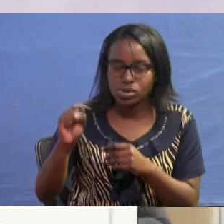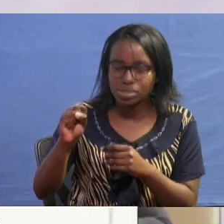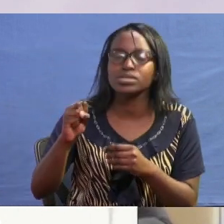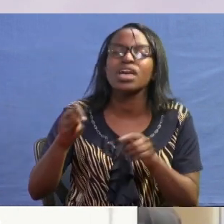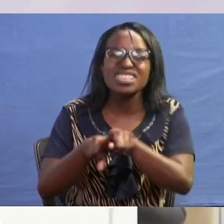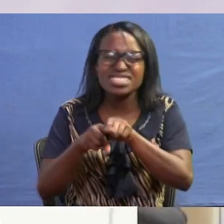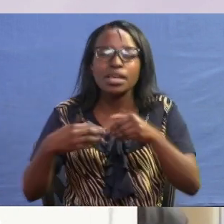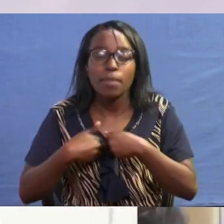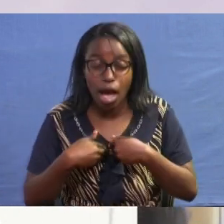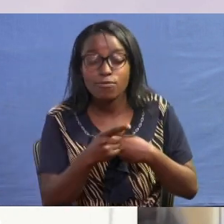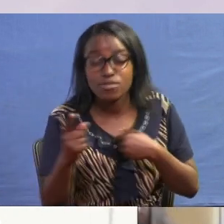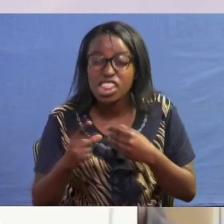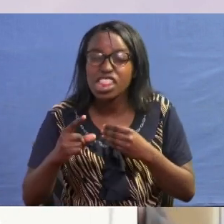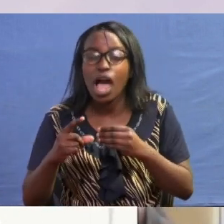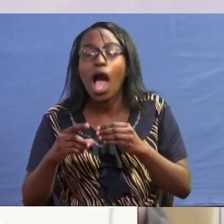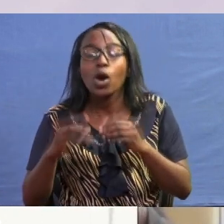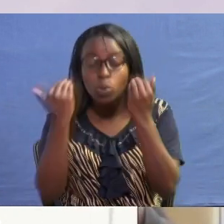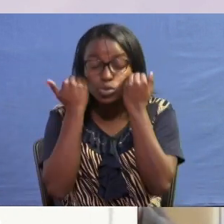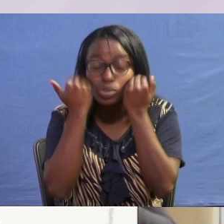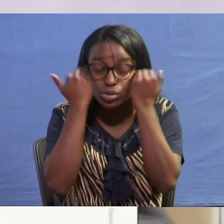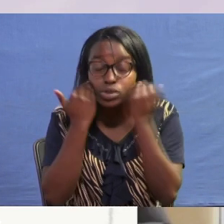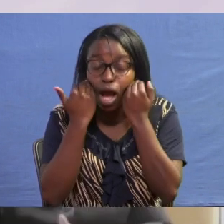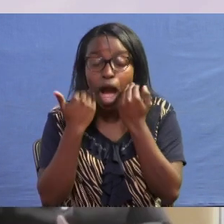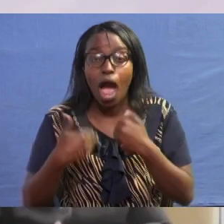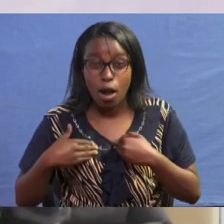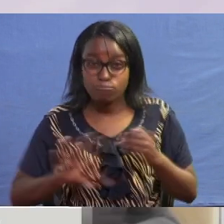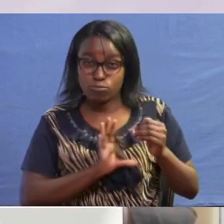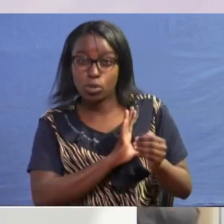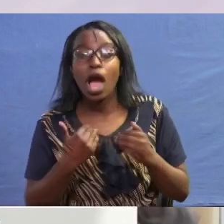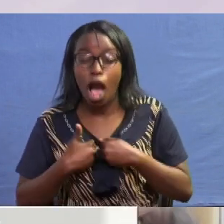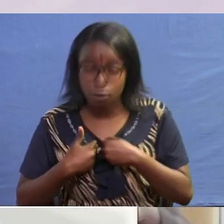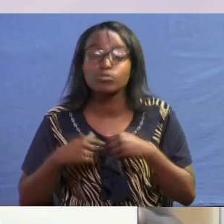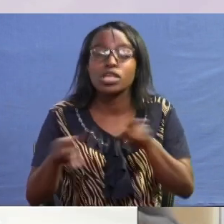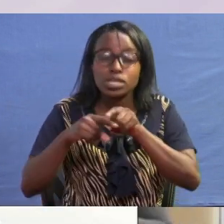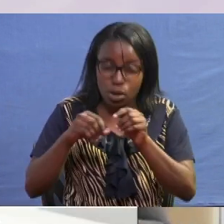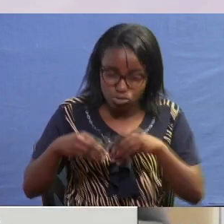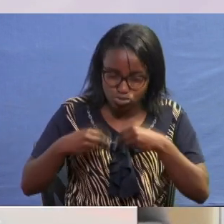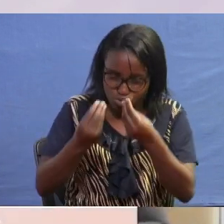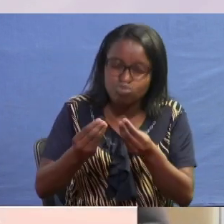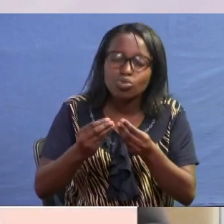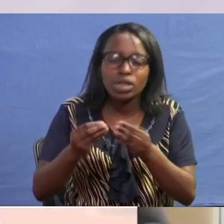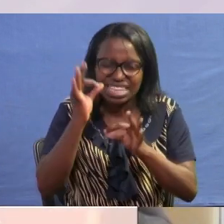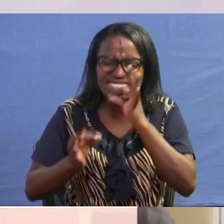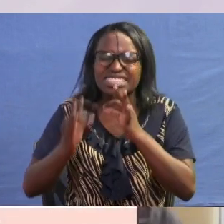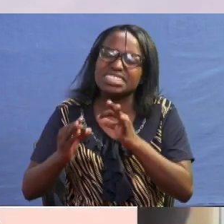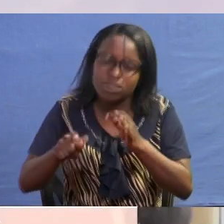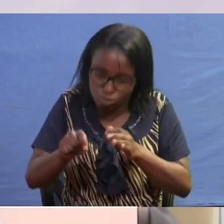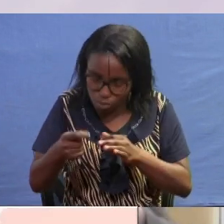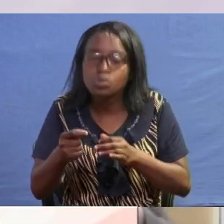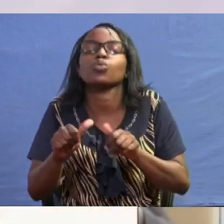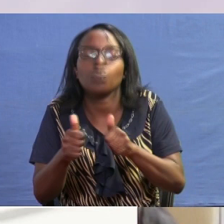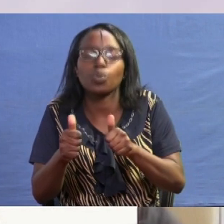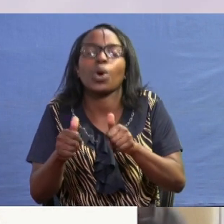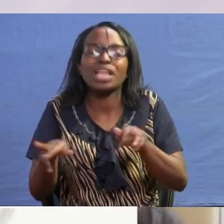Constitution. Undoubtedly, the continued evaluation of the performance of the judiciary is key towards ensuring that the judiciary